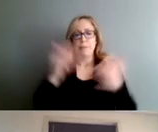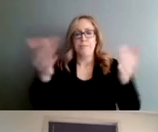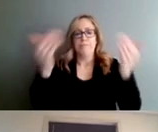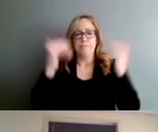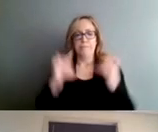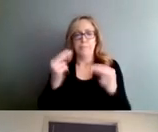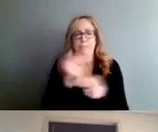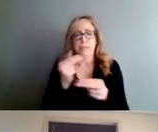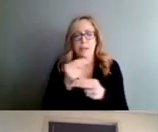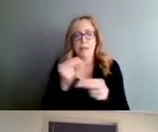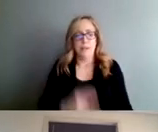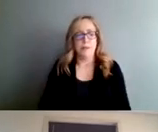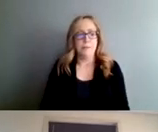Jeffrey.